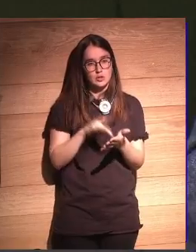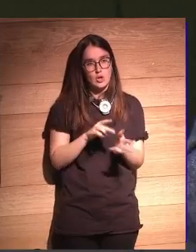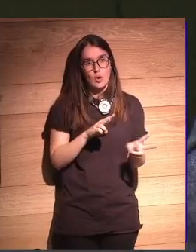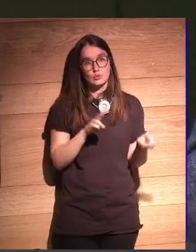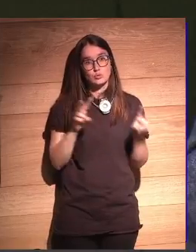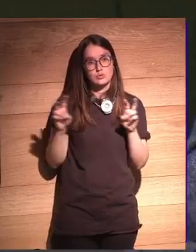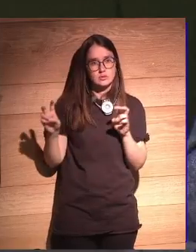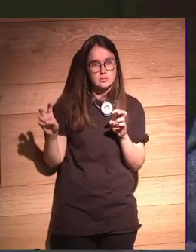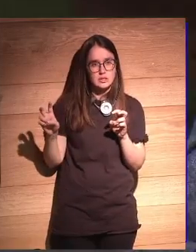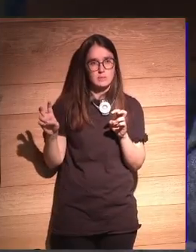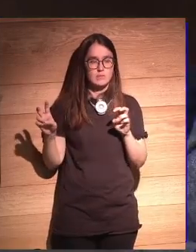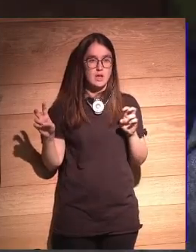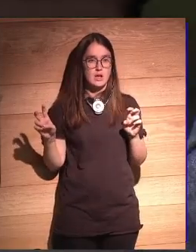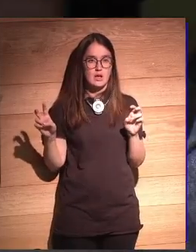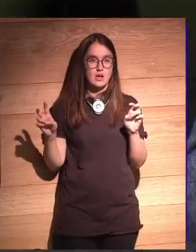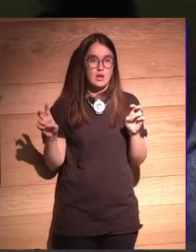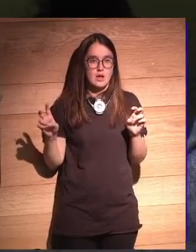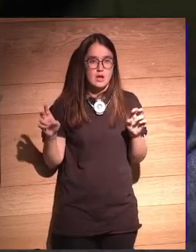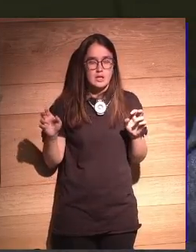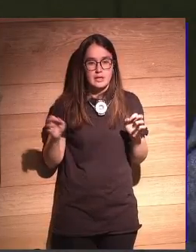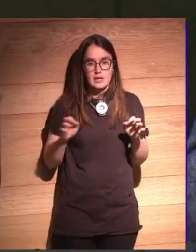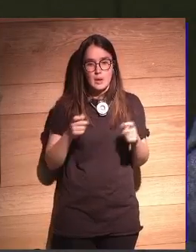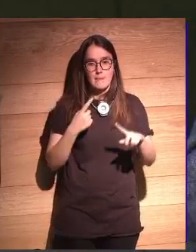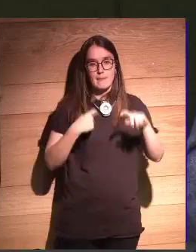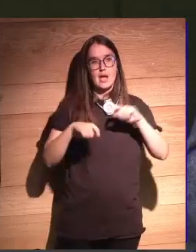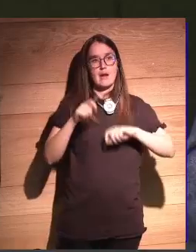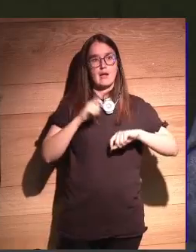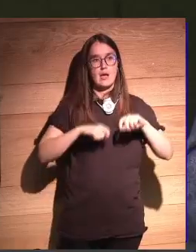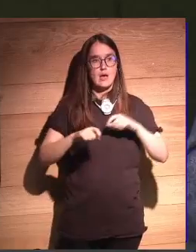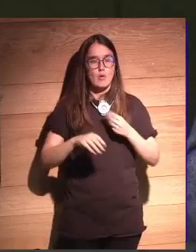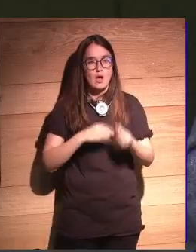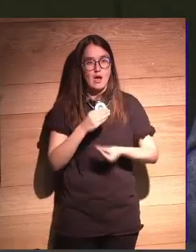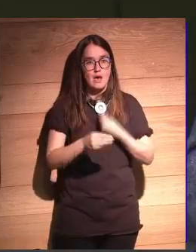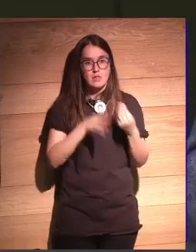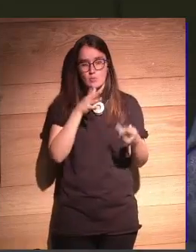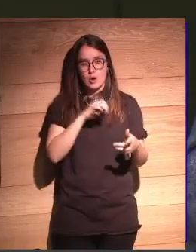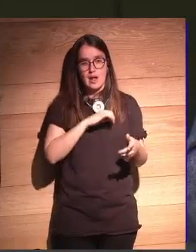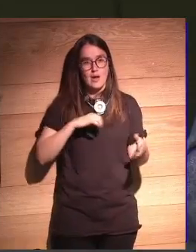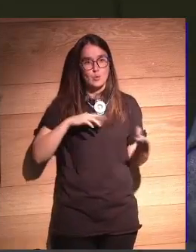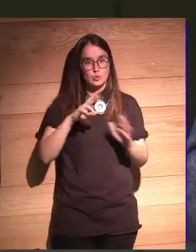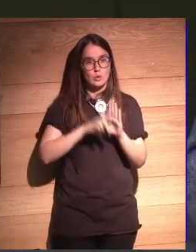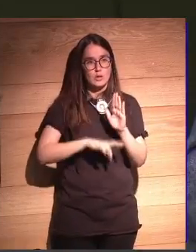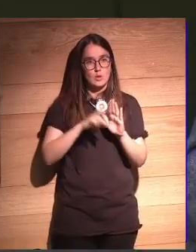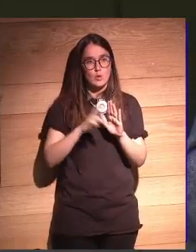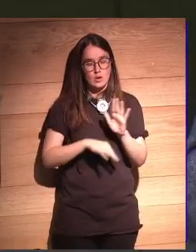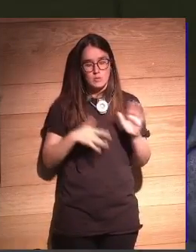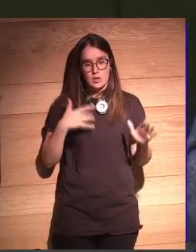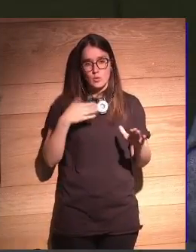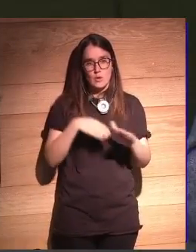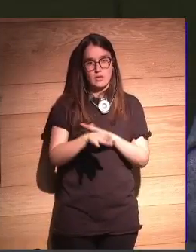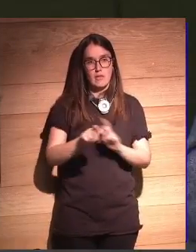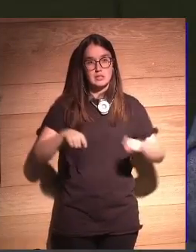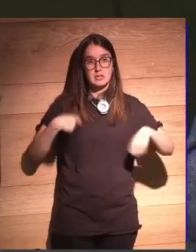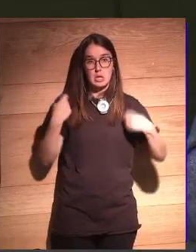that housing is a matter that we need to talk about, and that the market is trying to